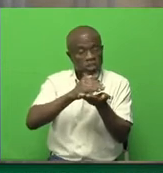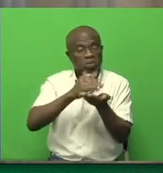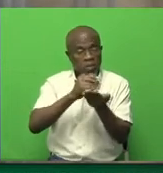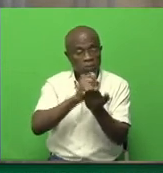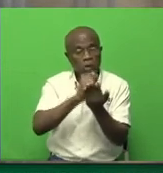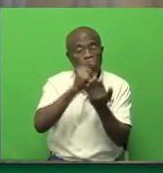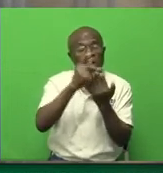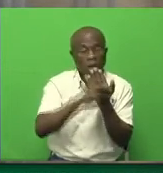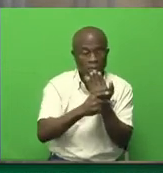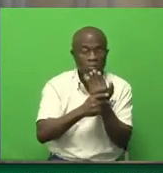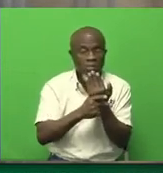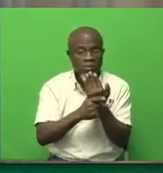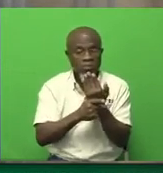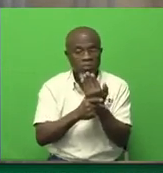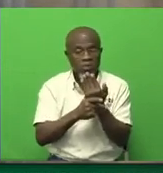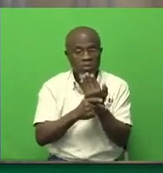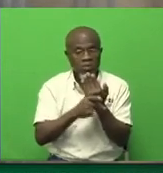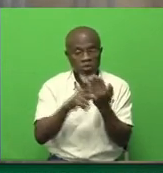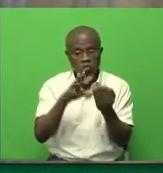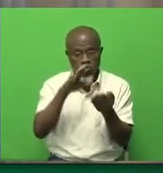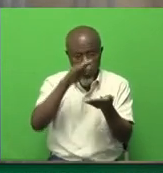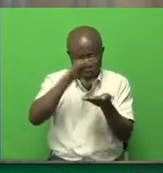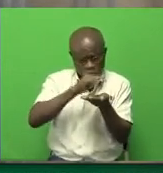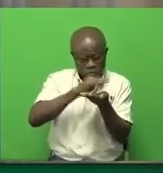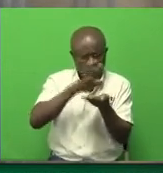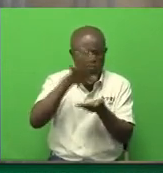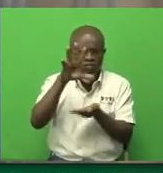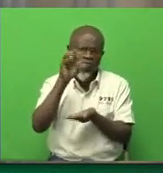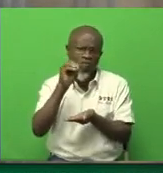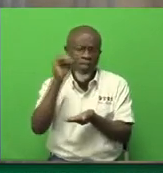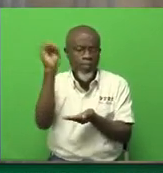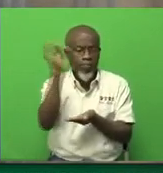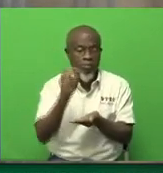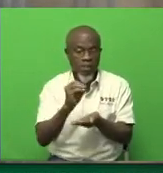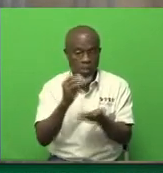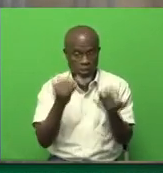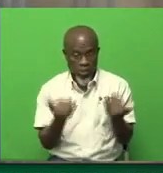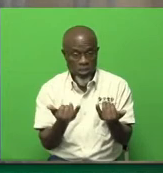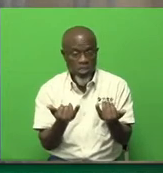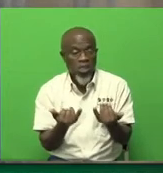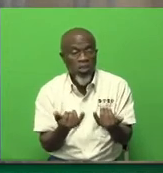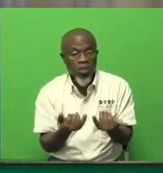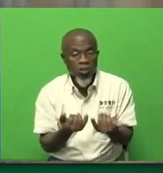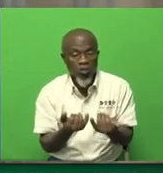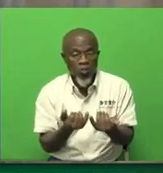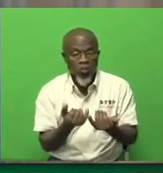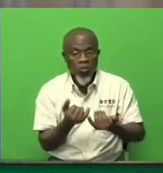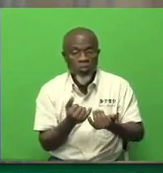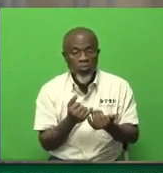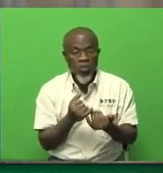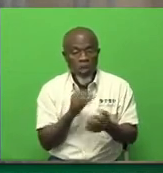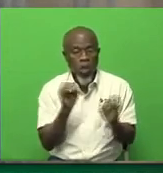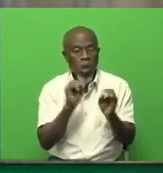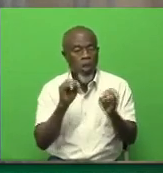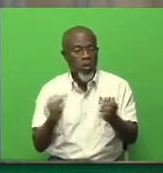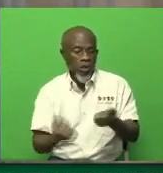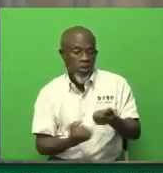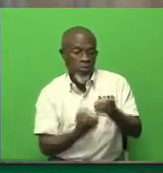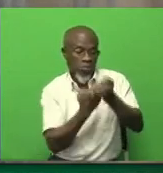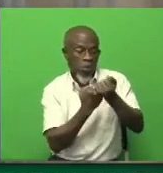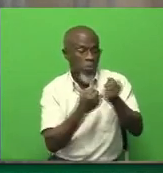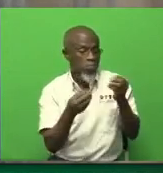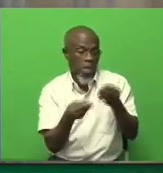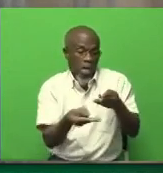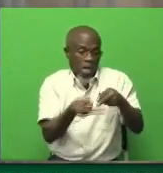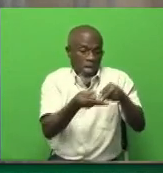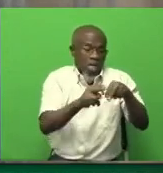by almost 50 percent instead of enhancing and strengthening that OJT program so you will